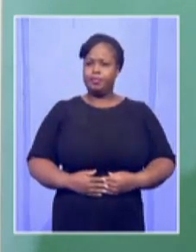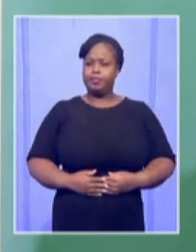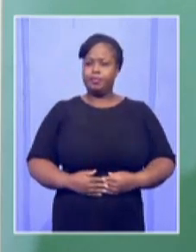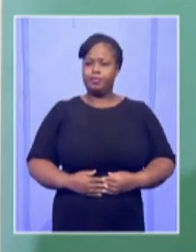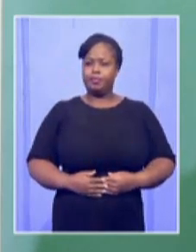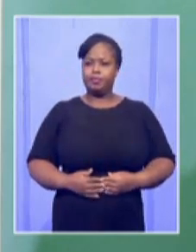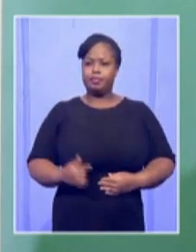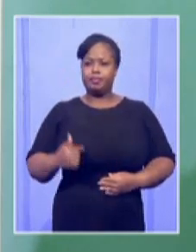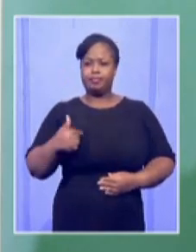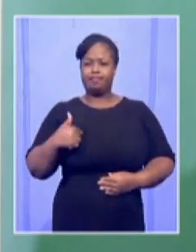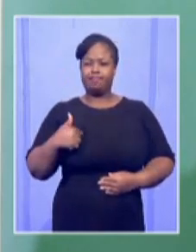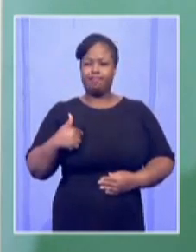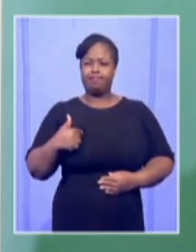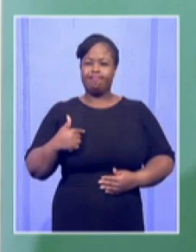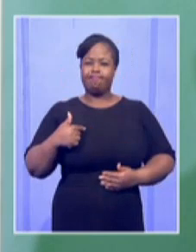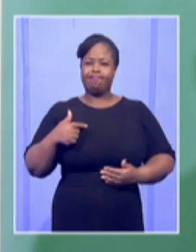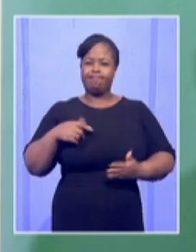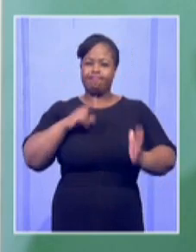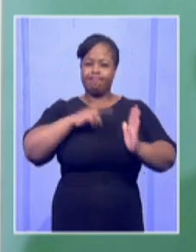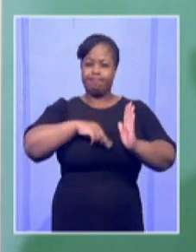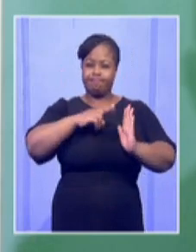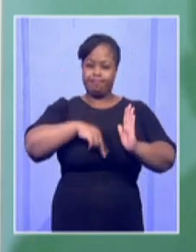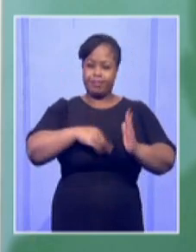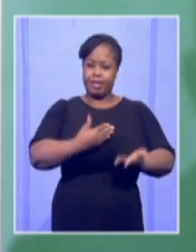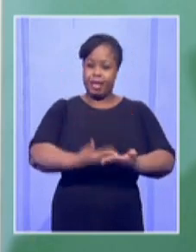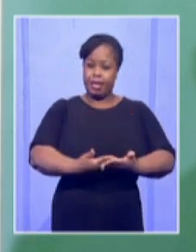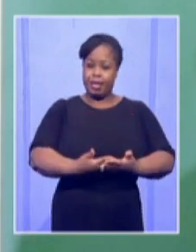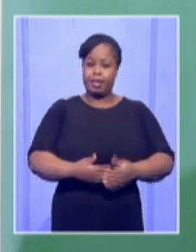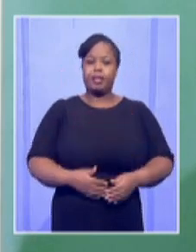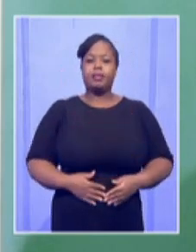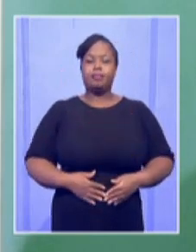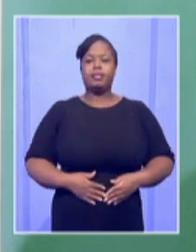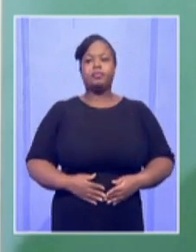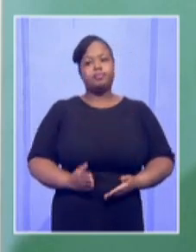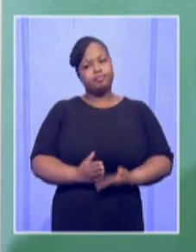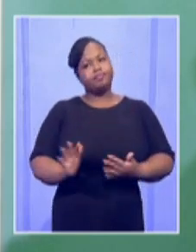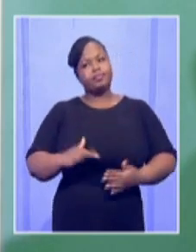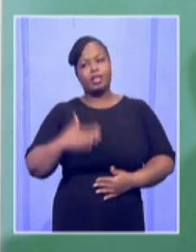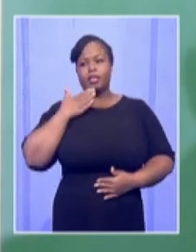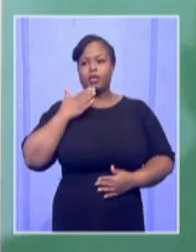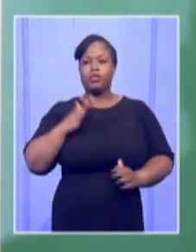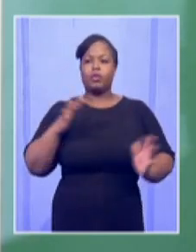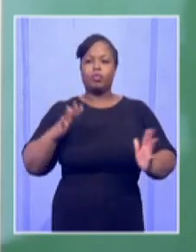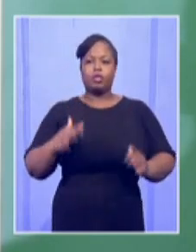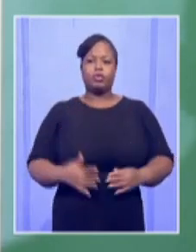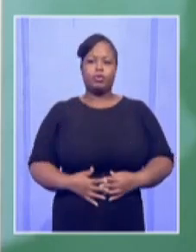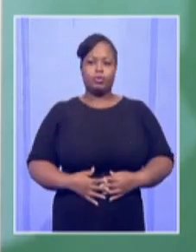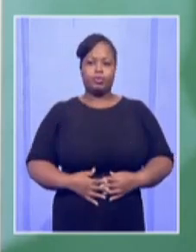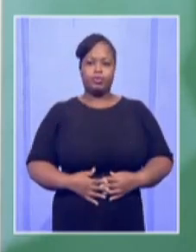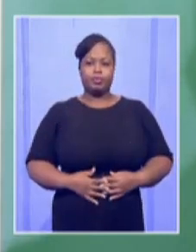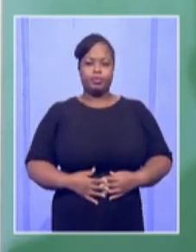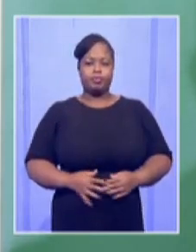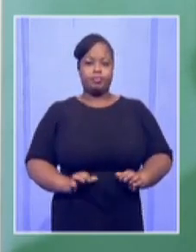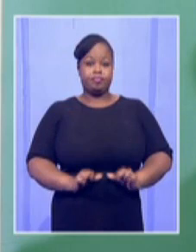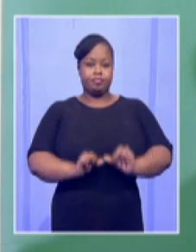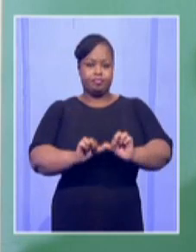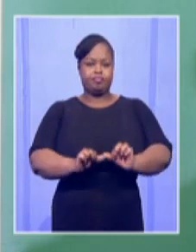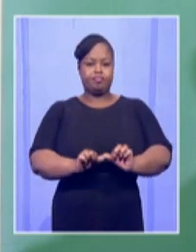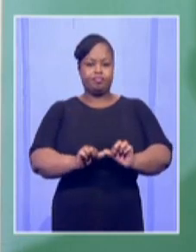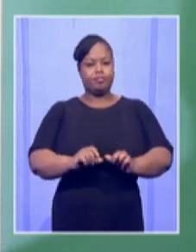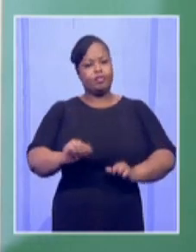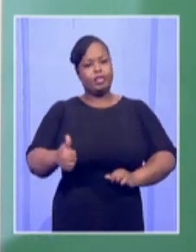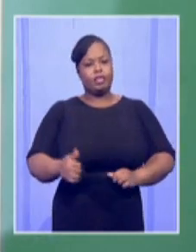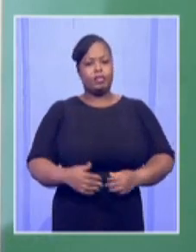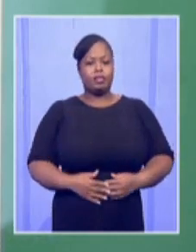so that I'm able to read. Okay, yeah, I've removed it. Thank you very much. We can move to the next slide. I'm